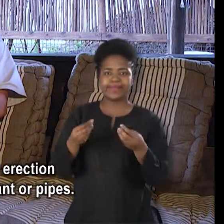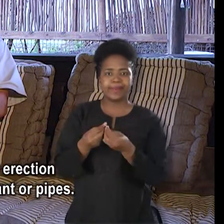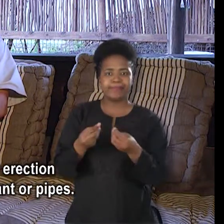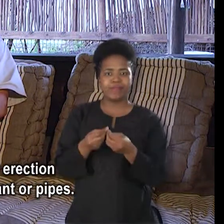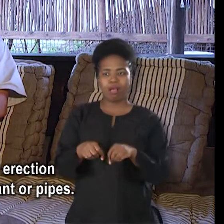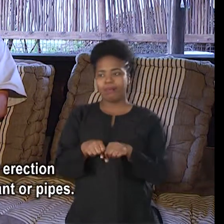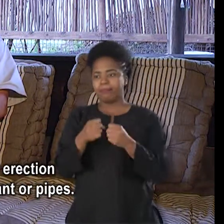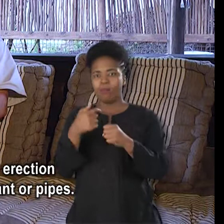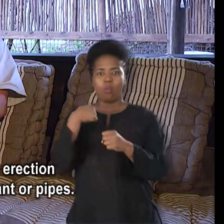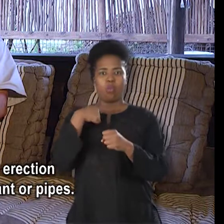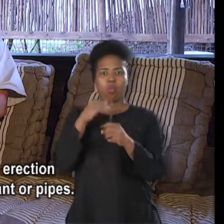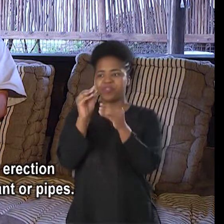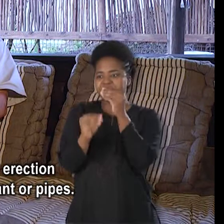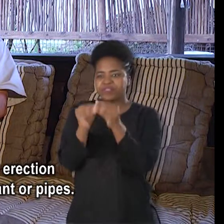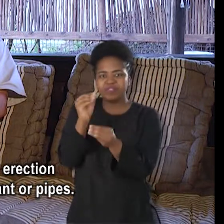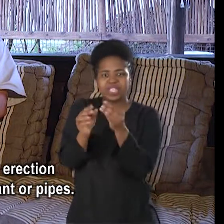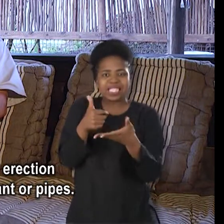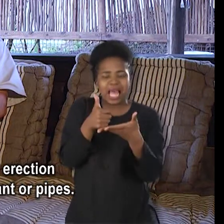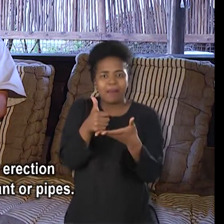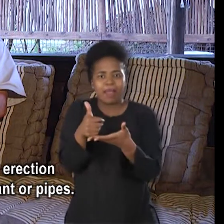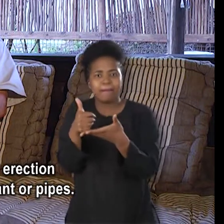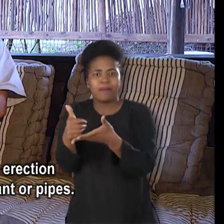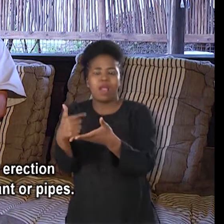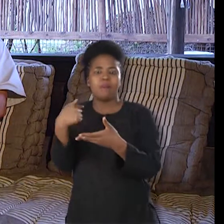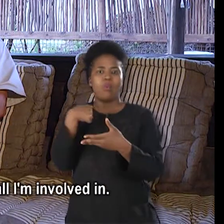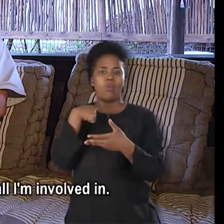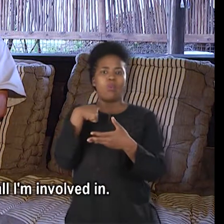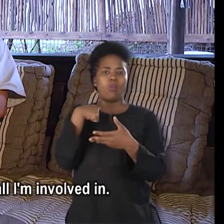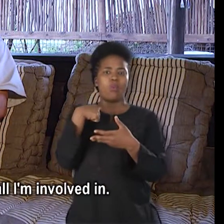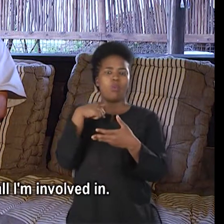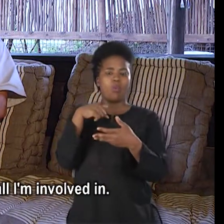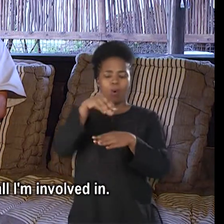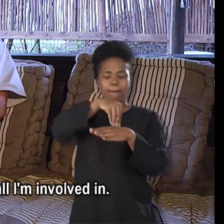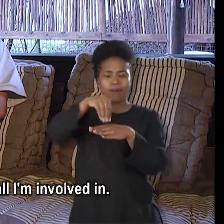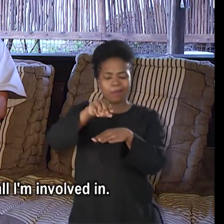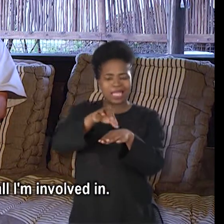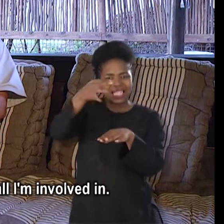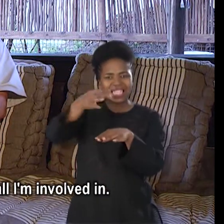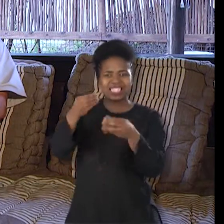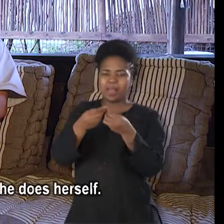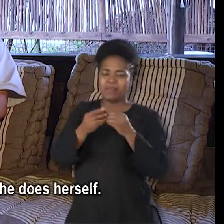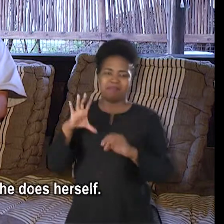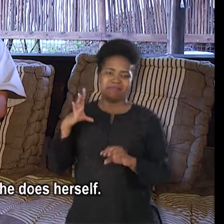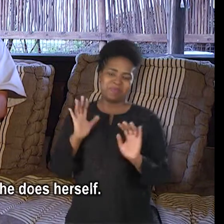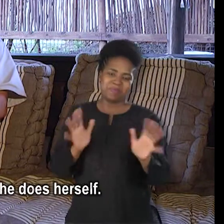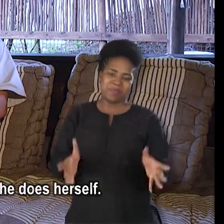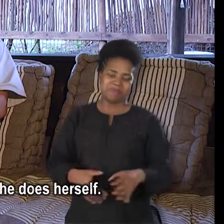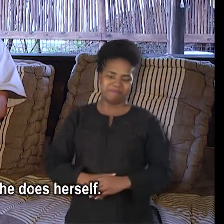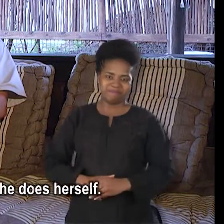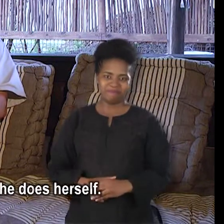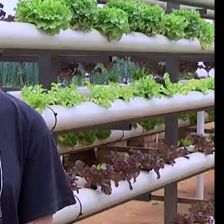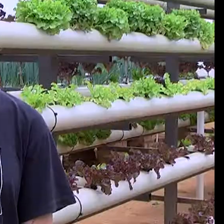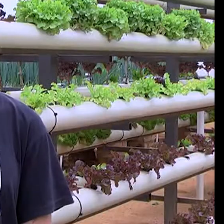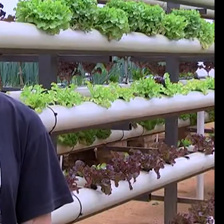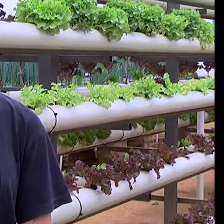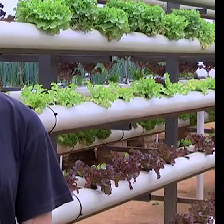some erection of the plant or pipes or something. But that's all that we are really involved in at the moment. The rest is done by